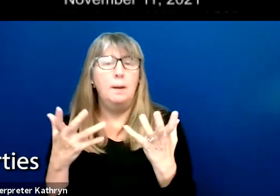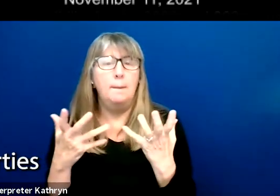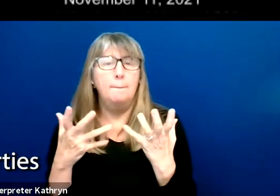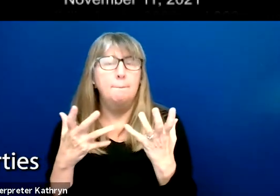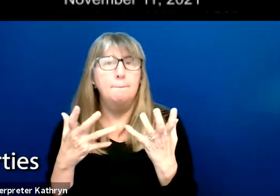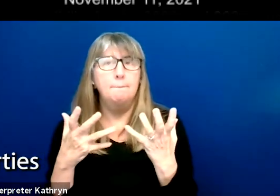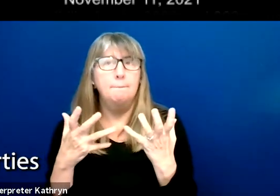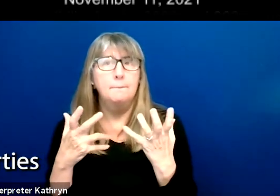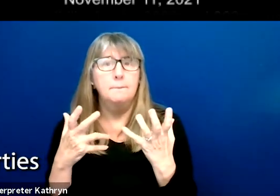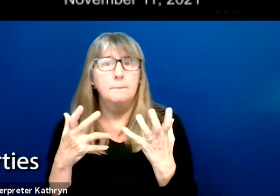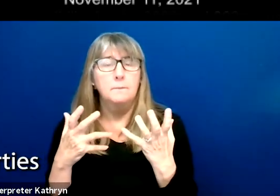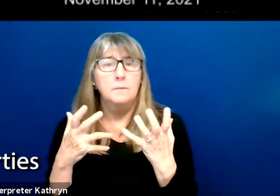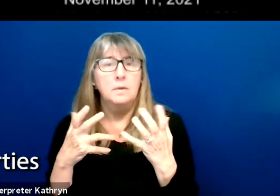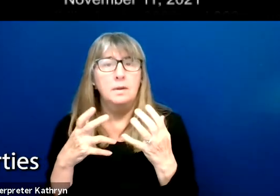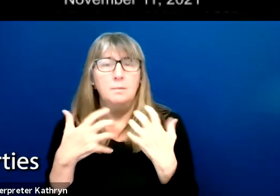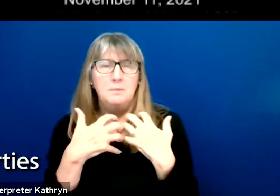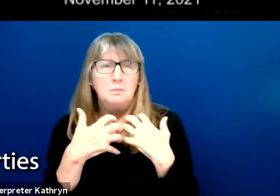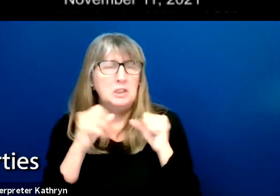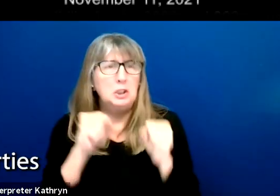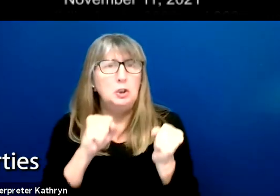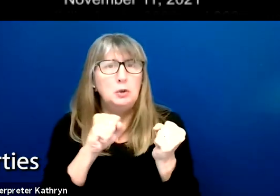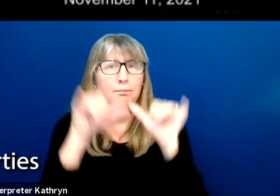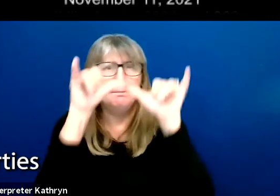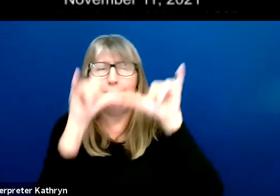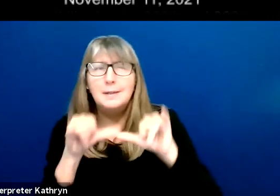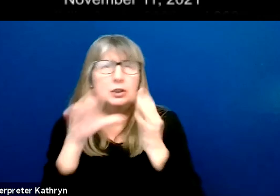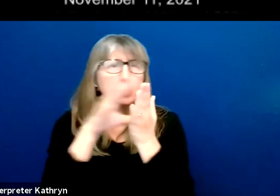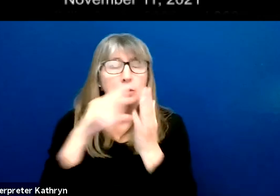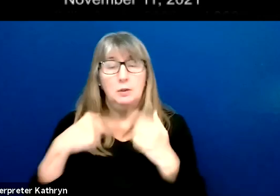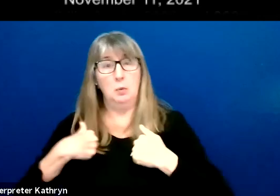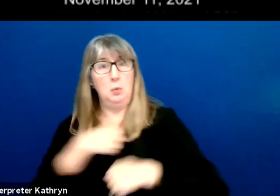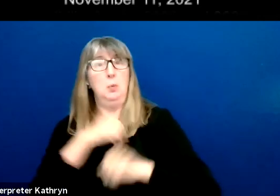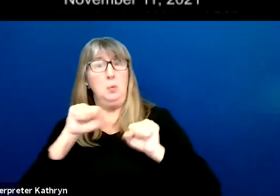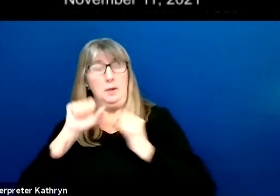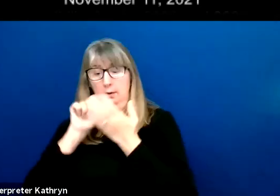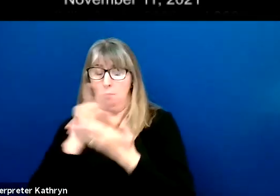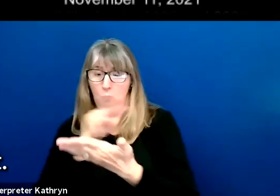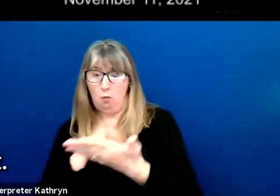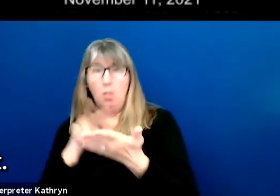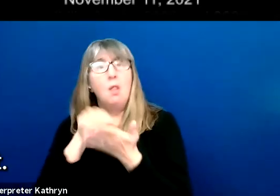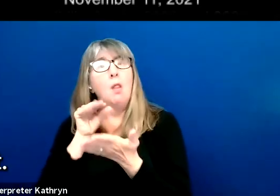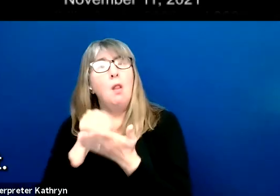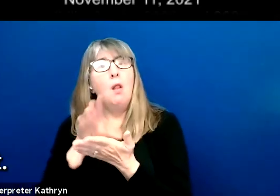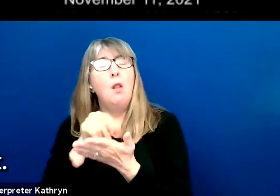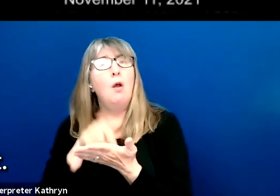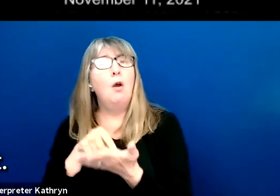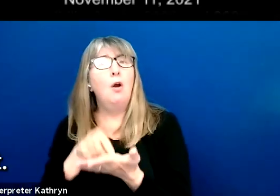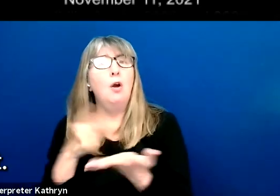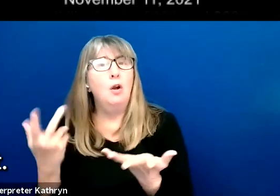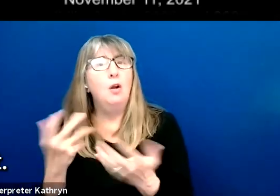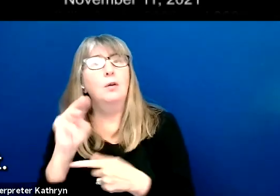learning and measurement of atmospheric properties on Mars as a